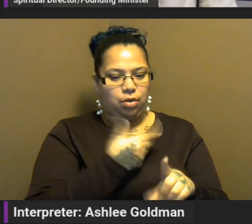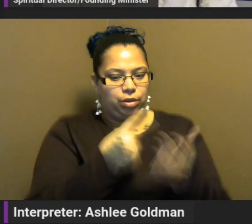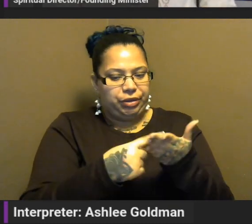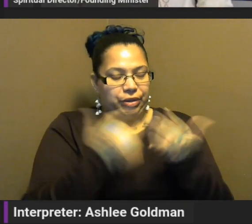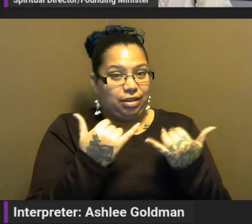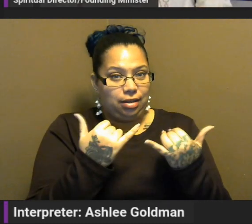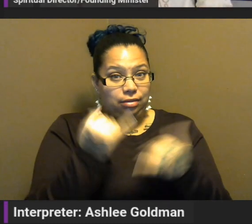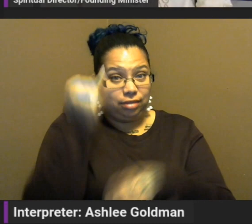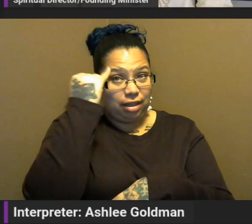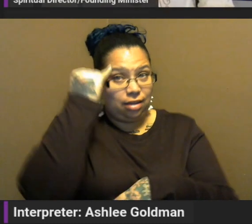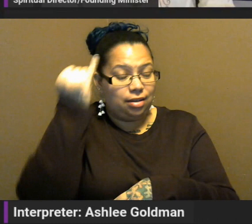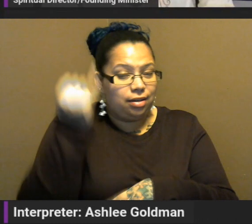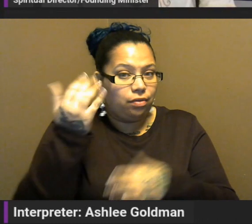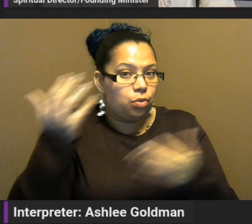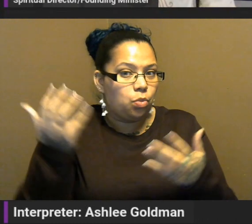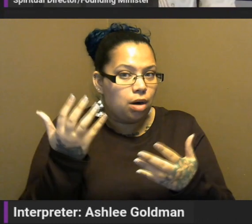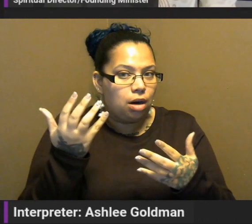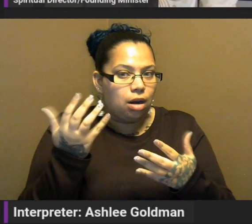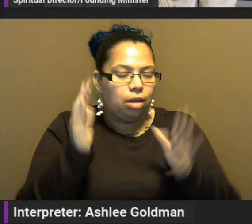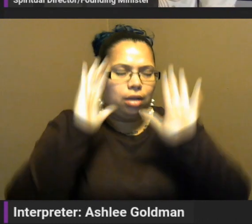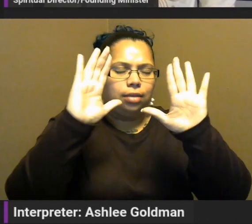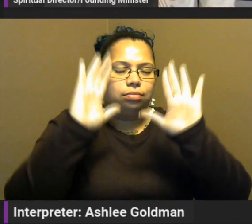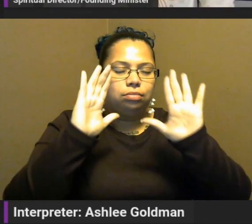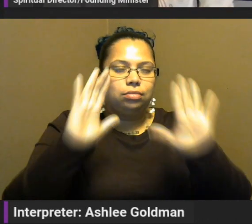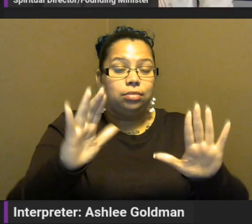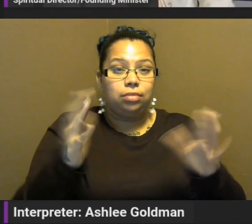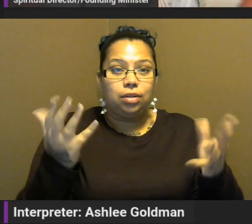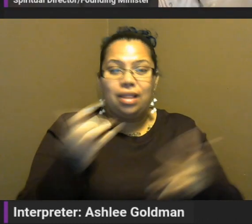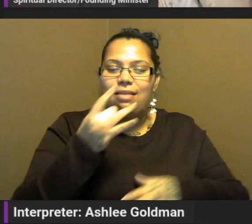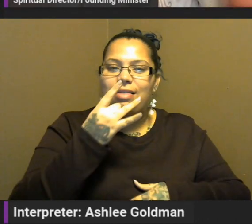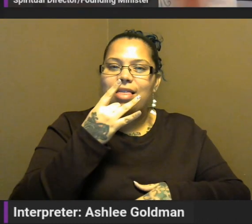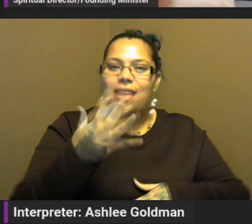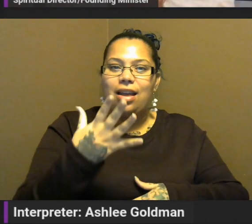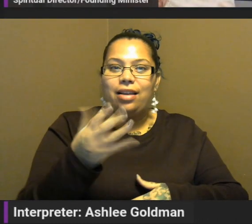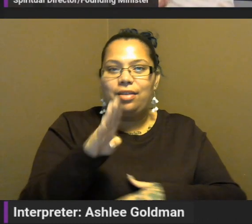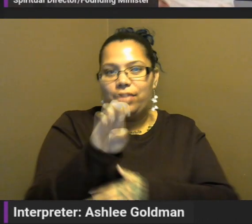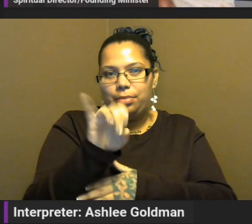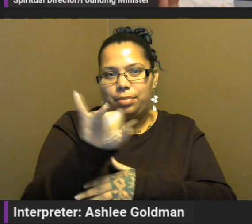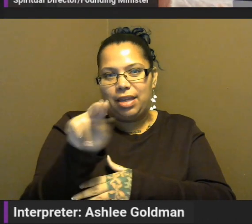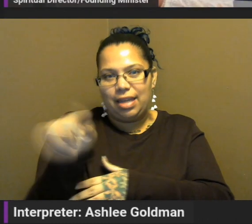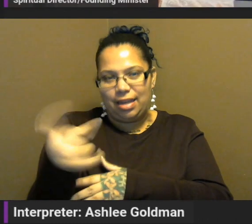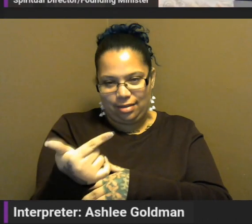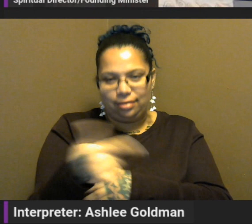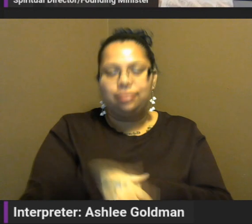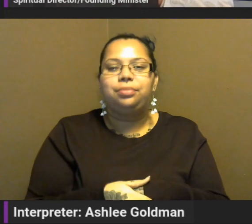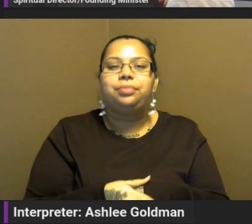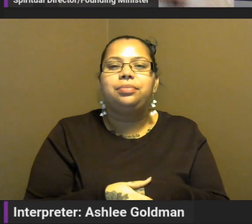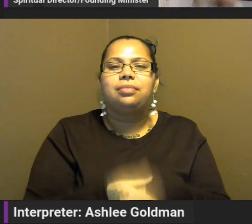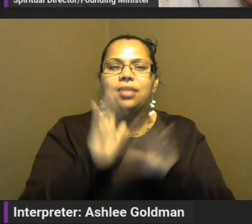the incredible light of being. So, the incredible light of